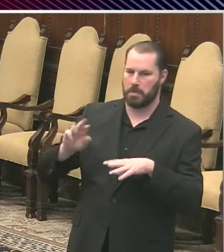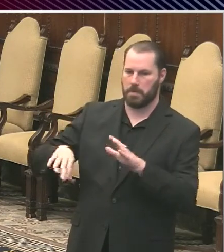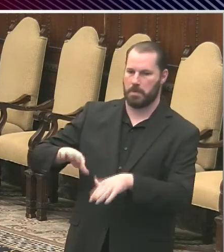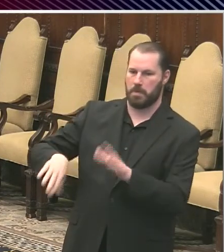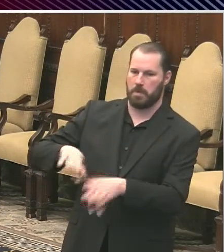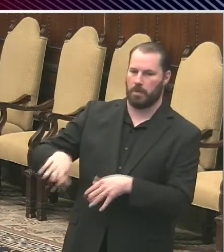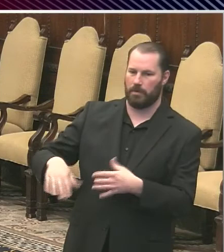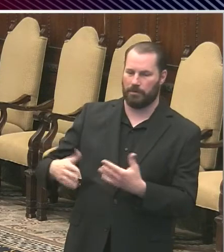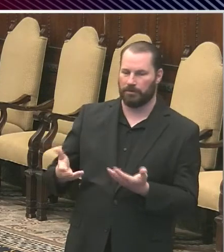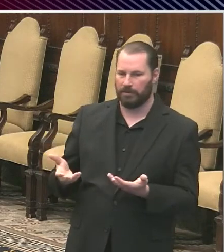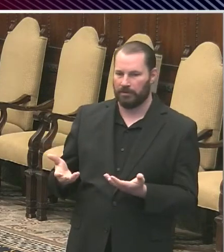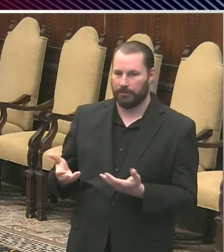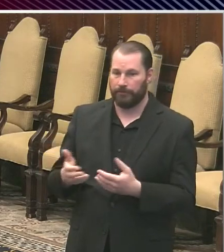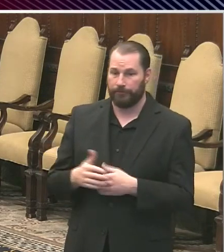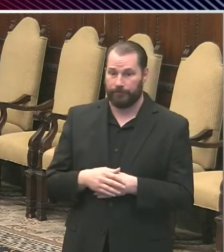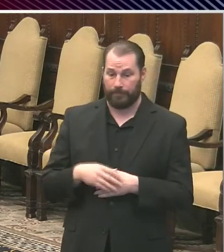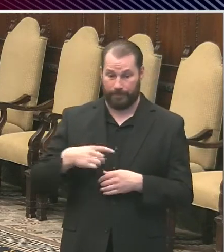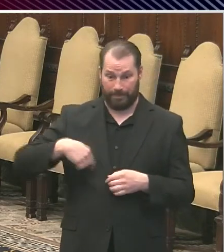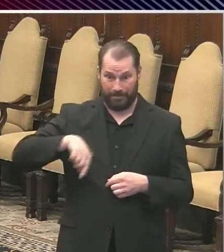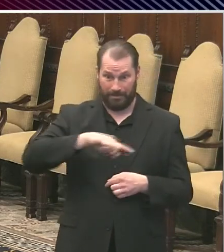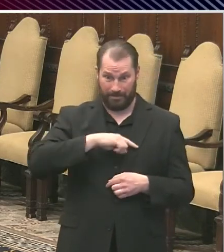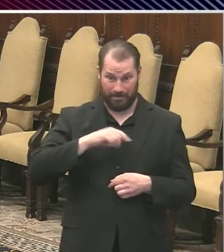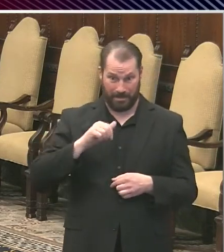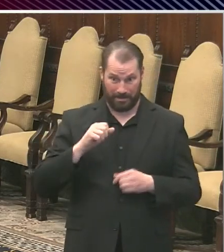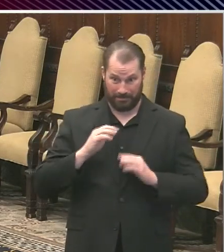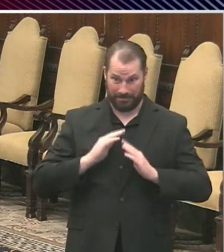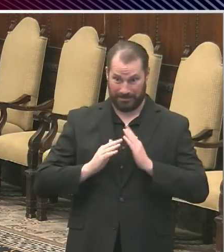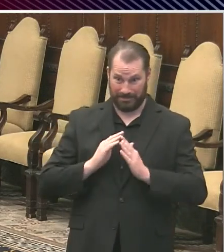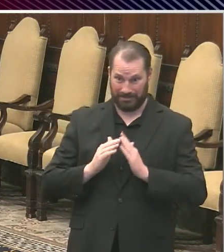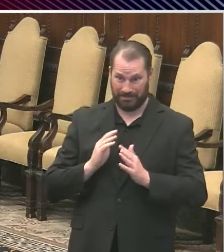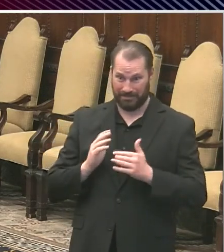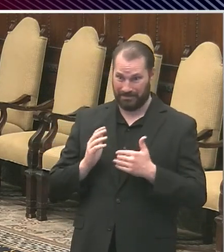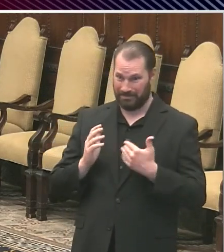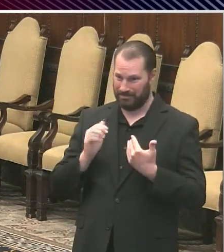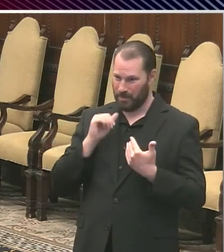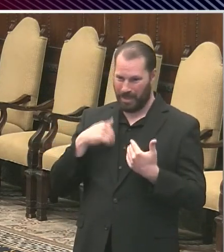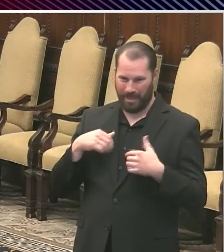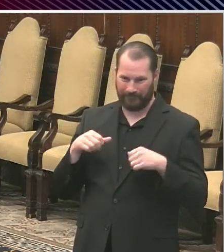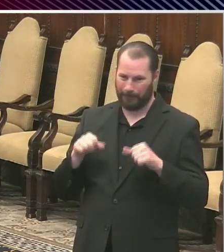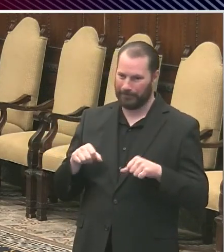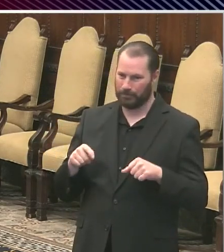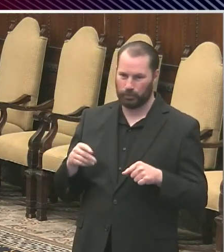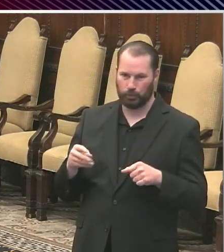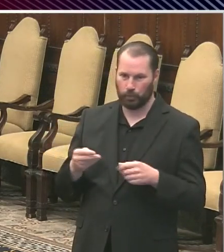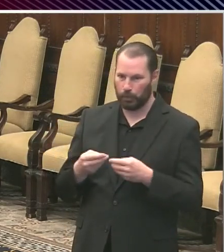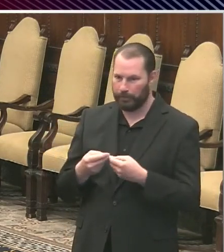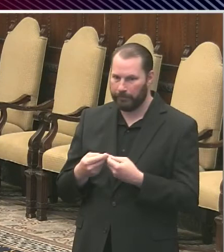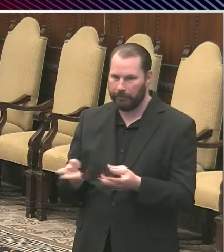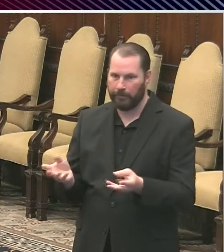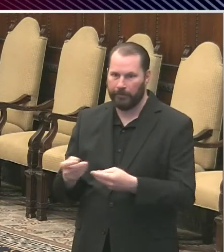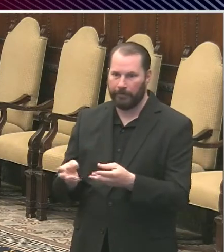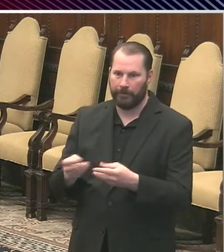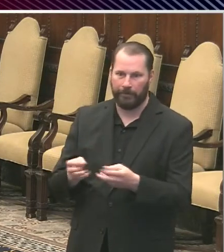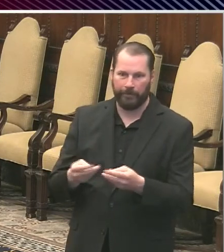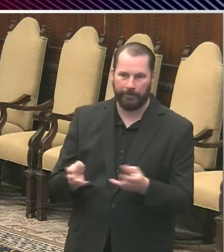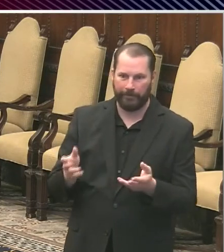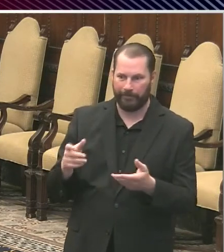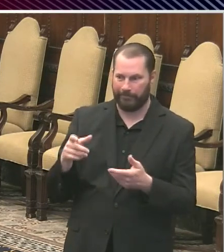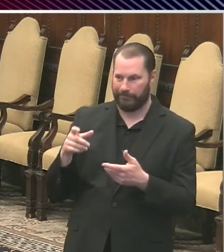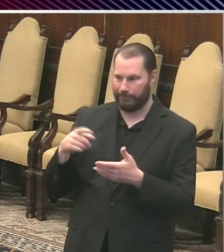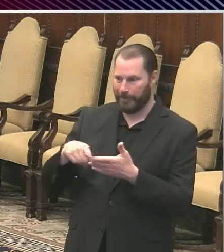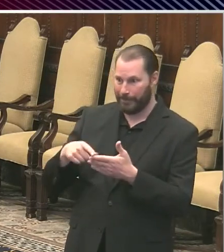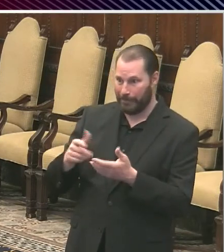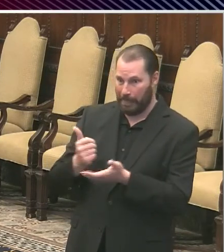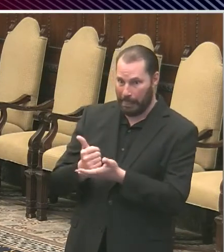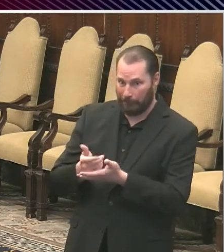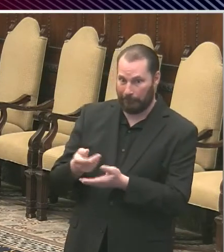the capacity or the dollars available to supplement or supplant that payment. And what I would suggest doing,